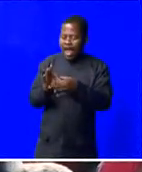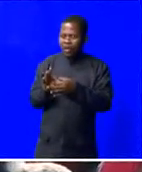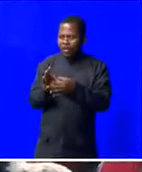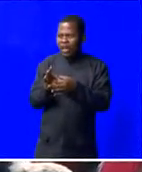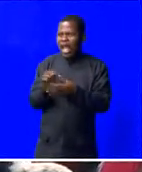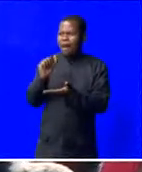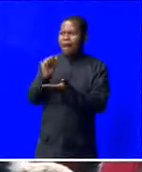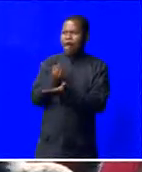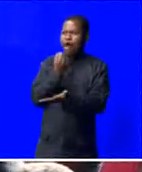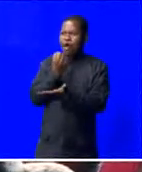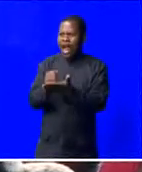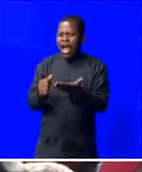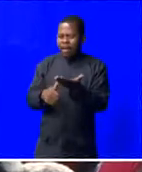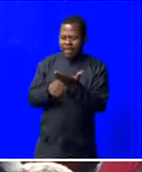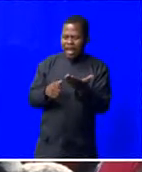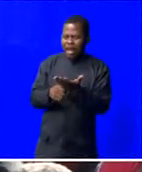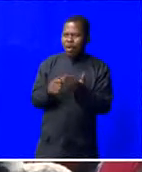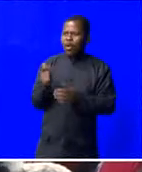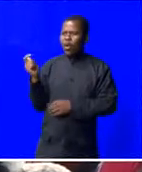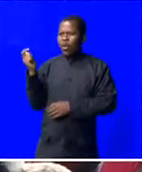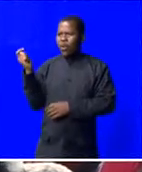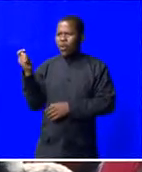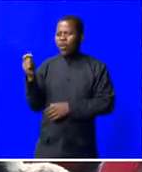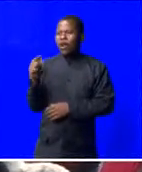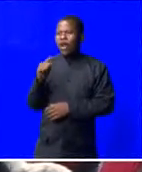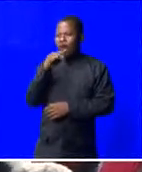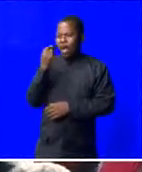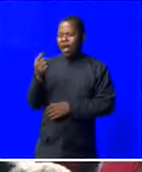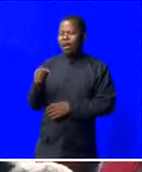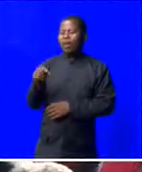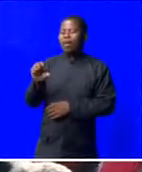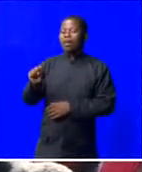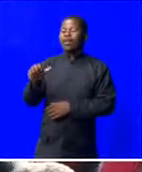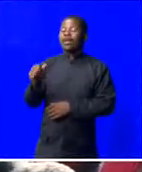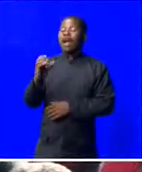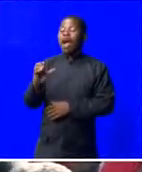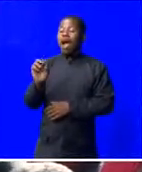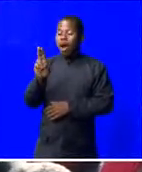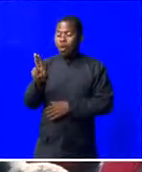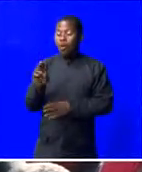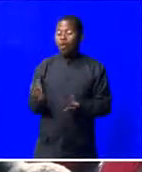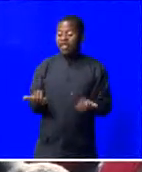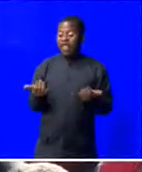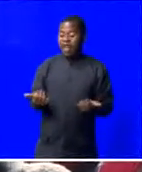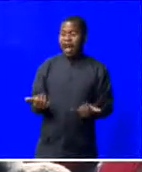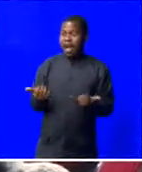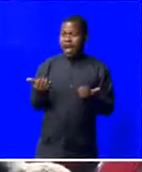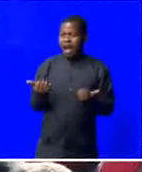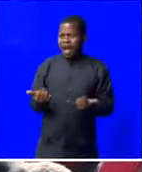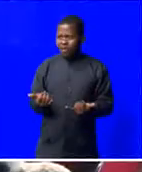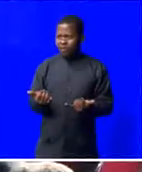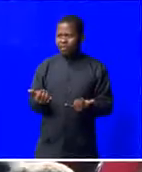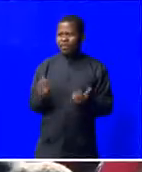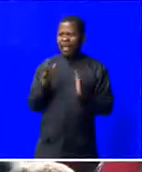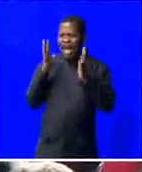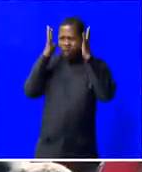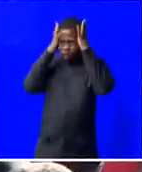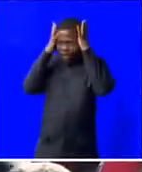kuma revenue ye live yini ke lokunye lokungentiwa even kuze kuthi live likhone